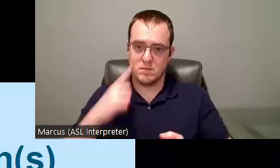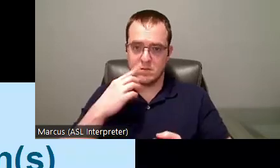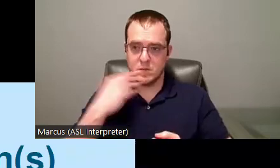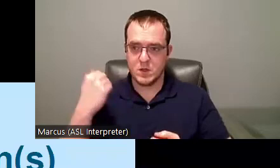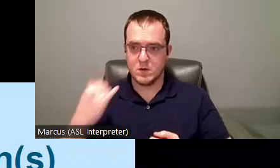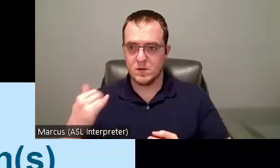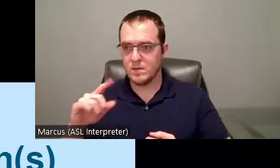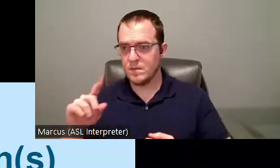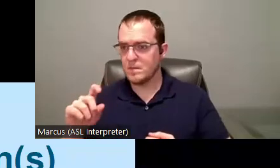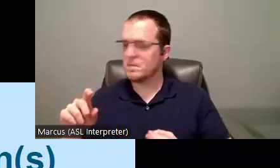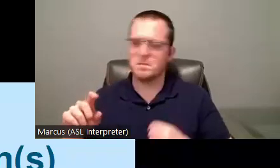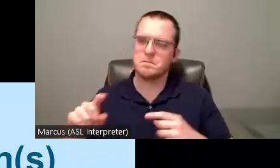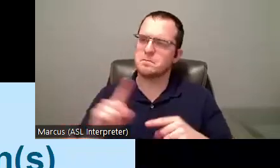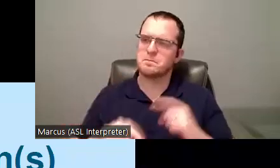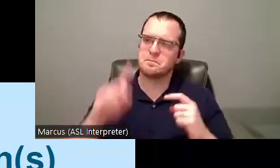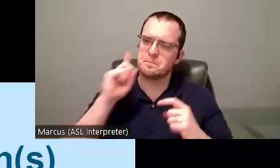Can't hear you.